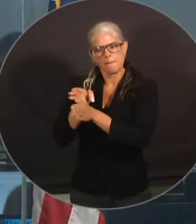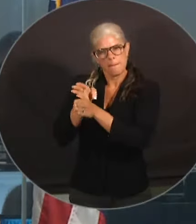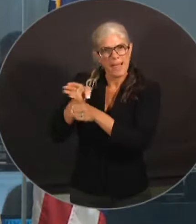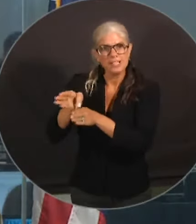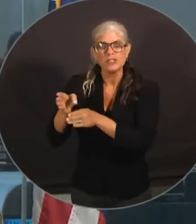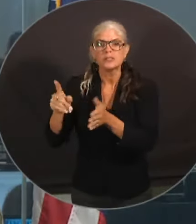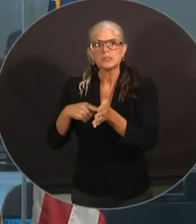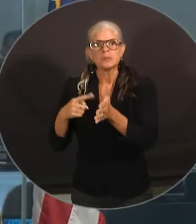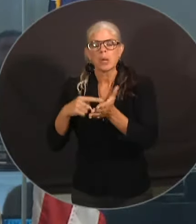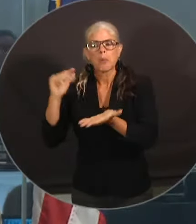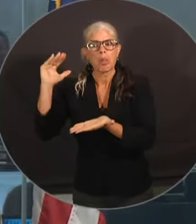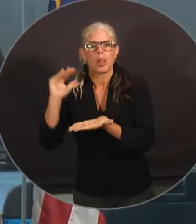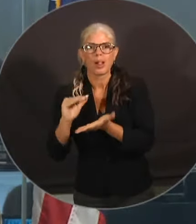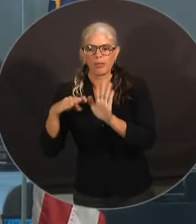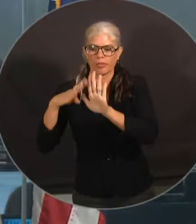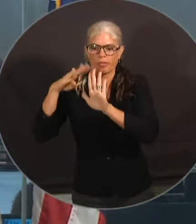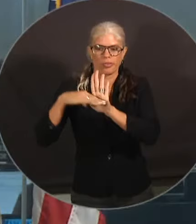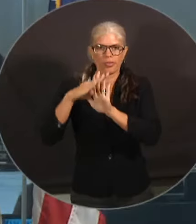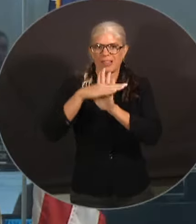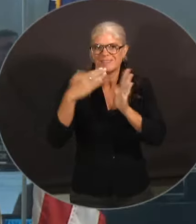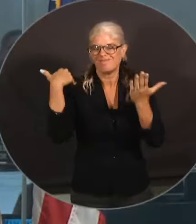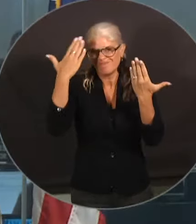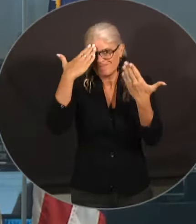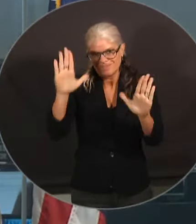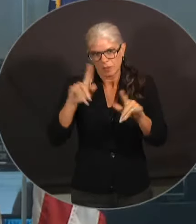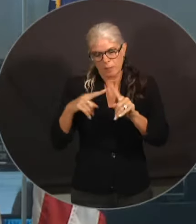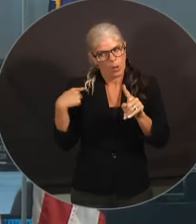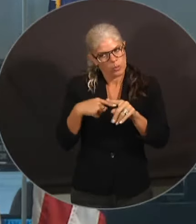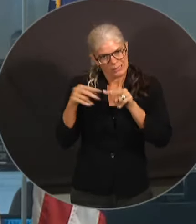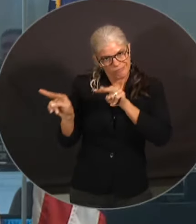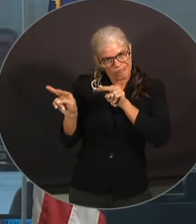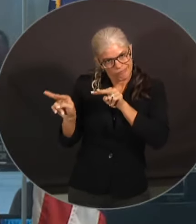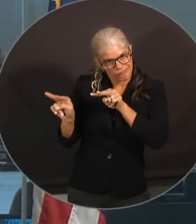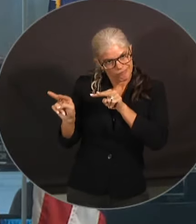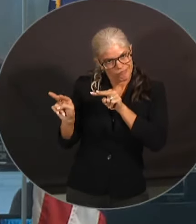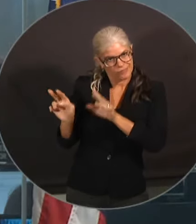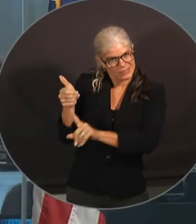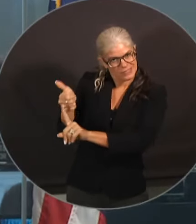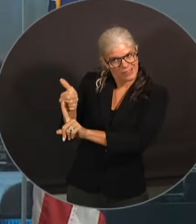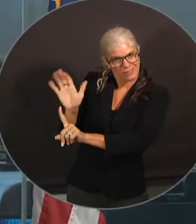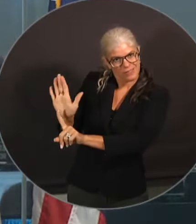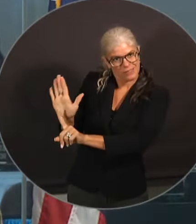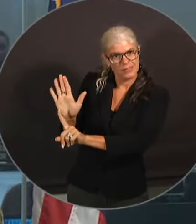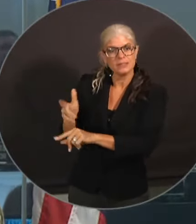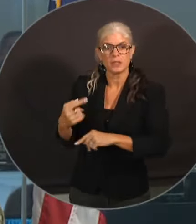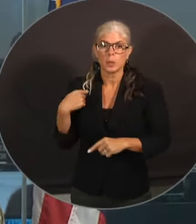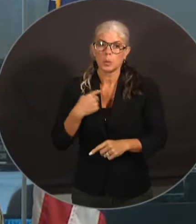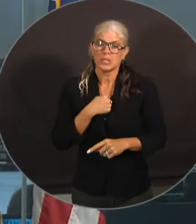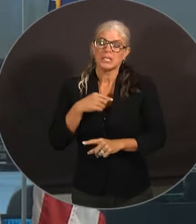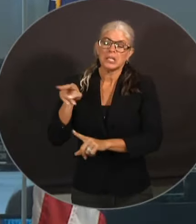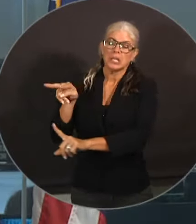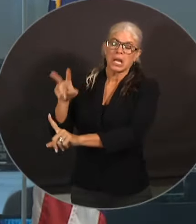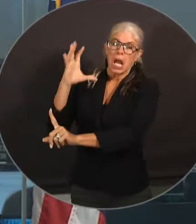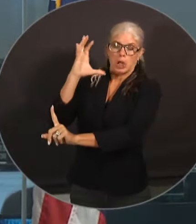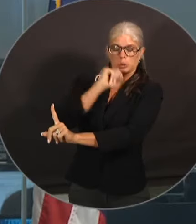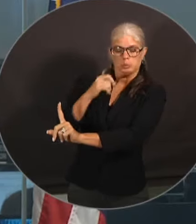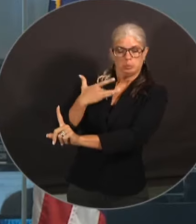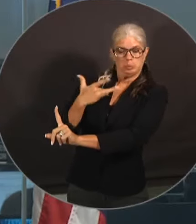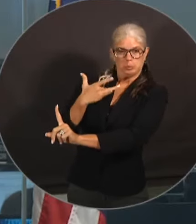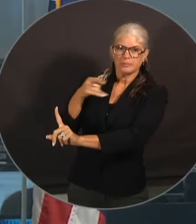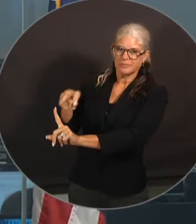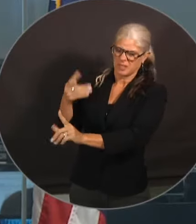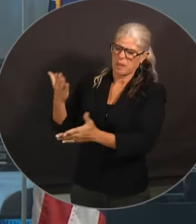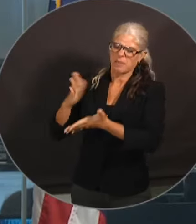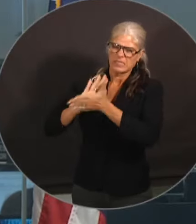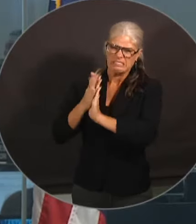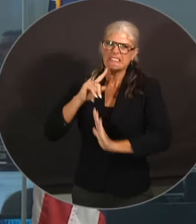changes. So we're just going to continue to do our thing and assume that this is going to be a major hurricane when it makes landfall. This is